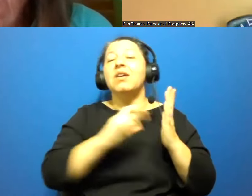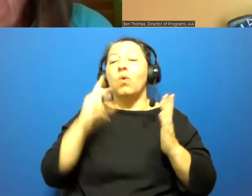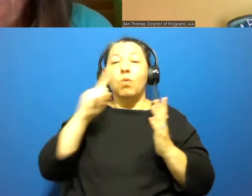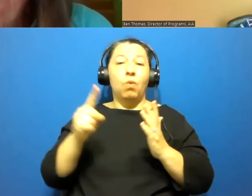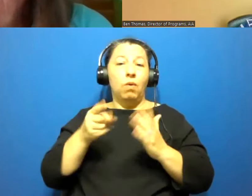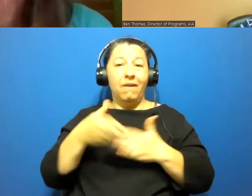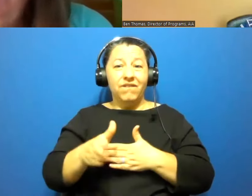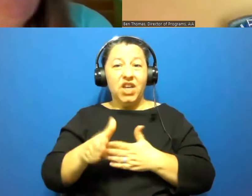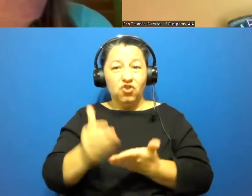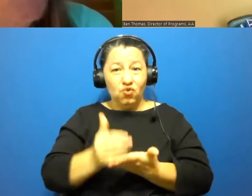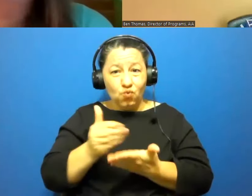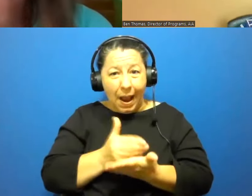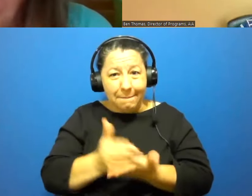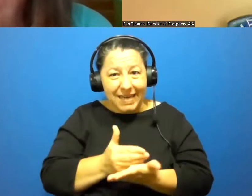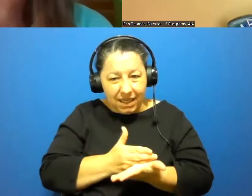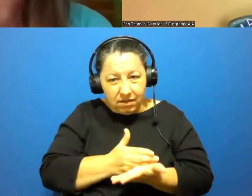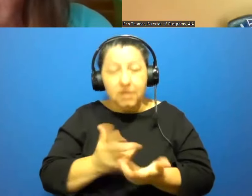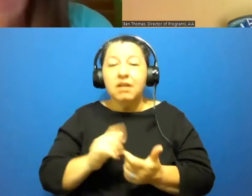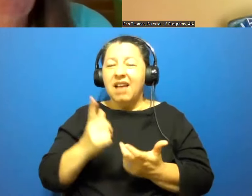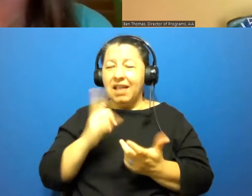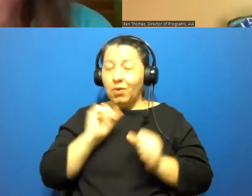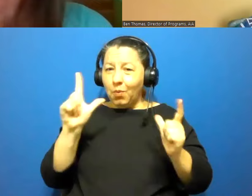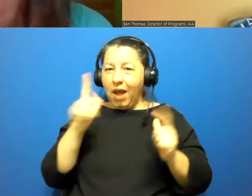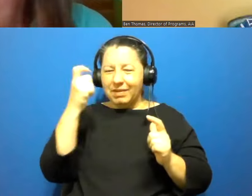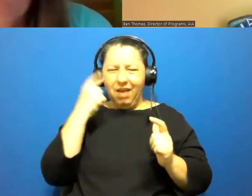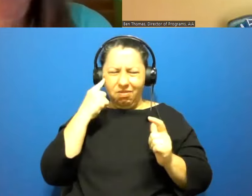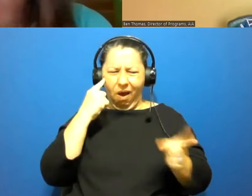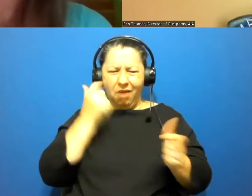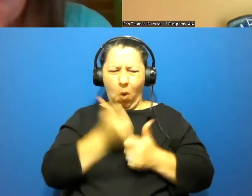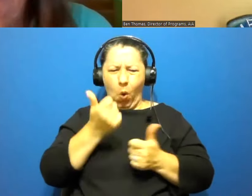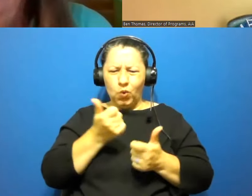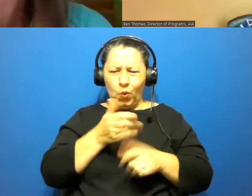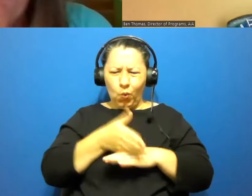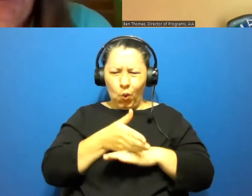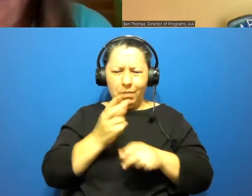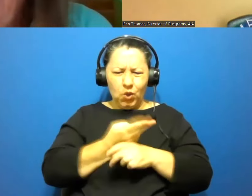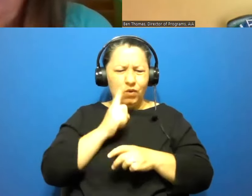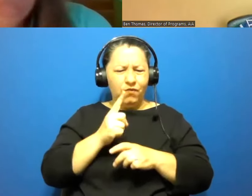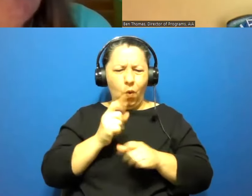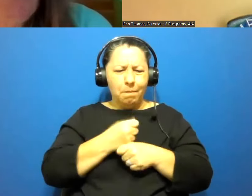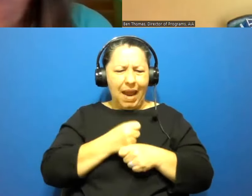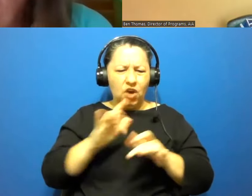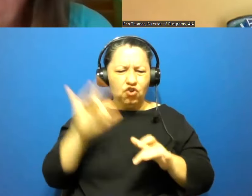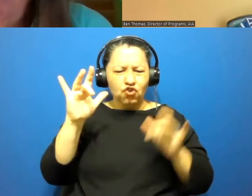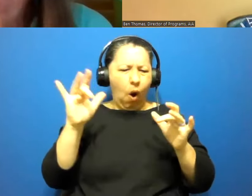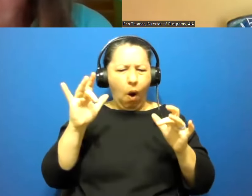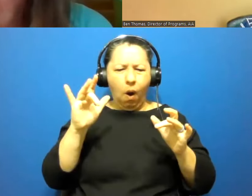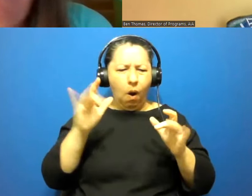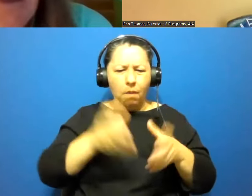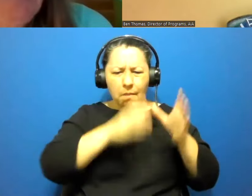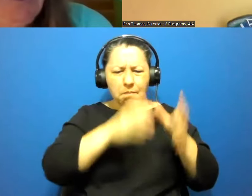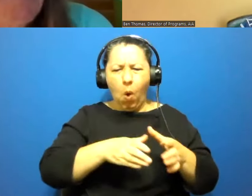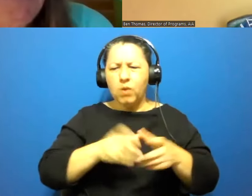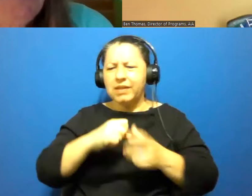surprising to me because I thought most of them would be used for sharpening those posts and for woodworking, for the canoe paddle and the other wooden artifacts that